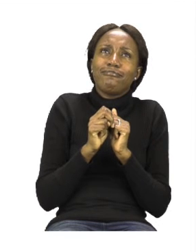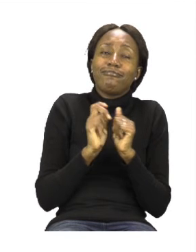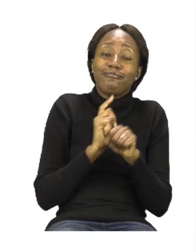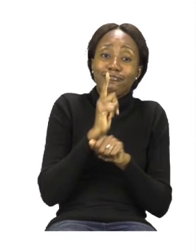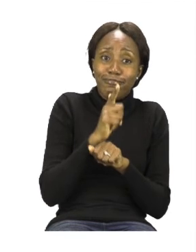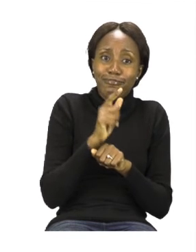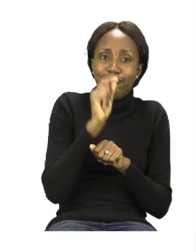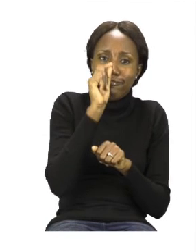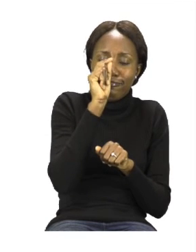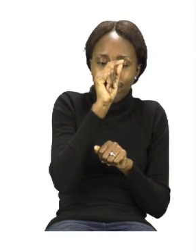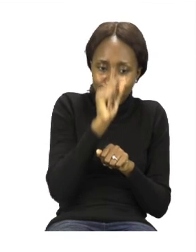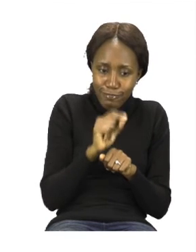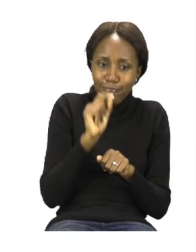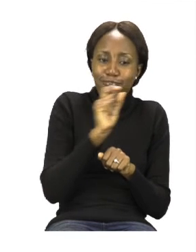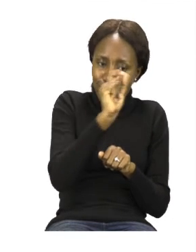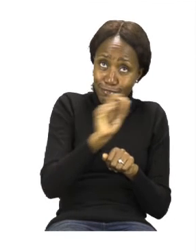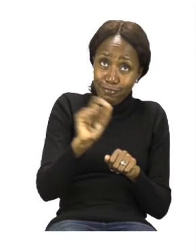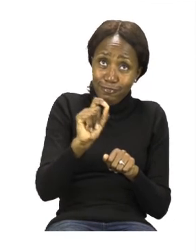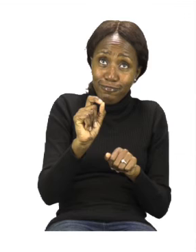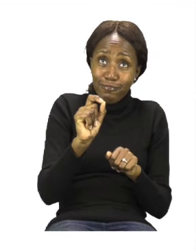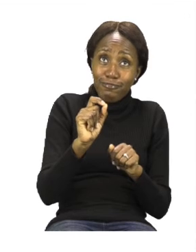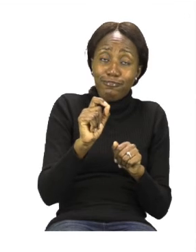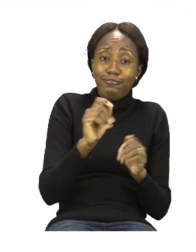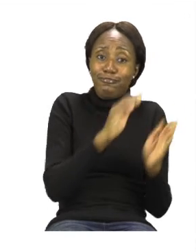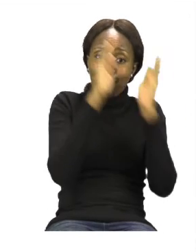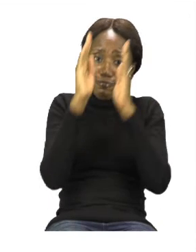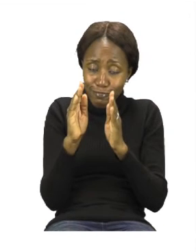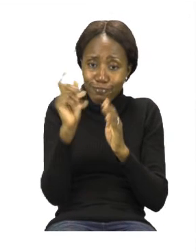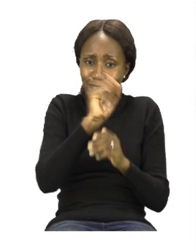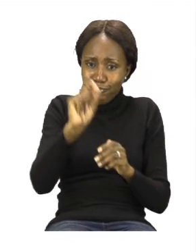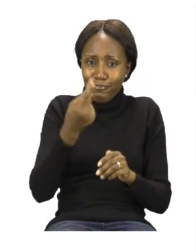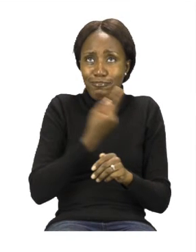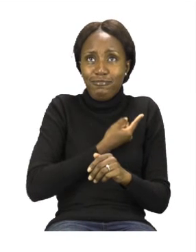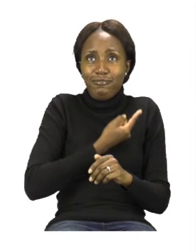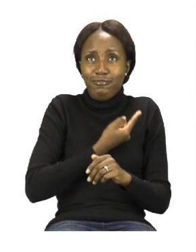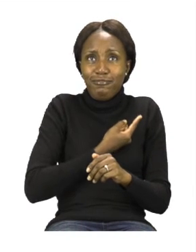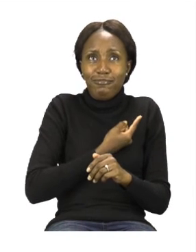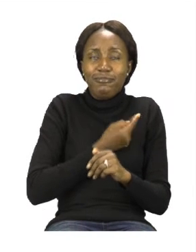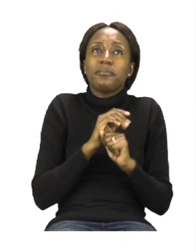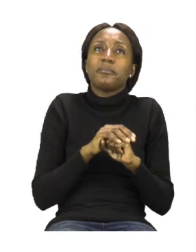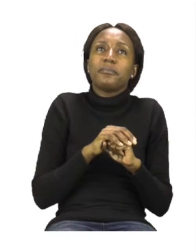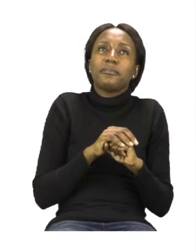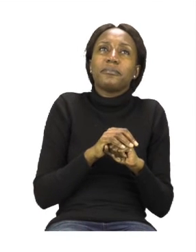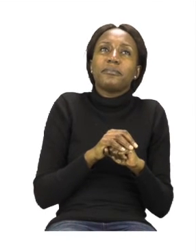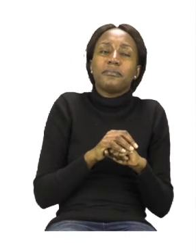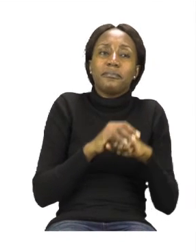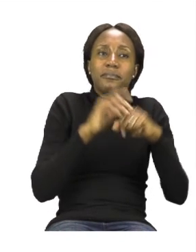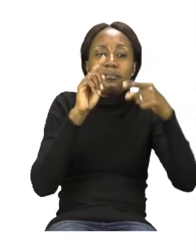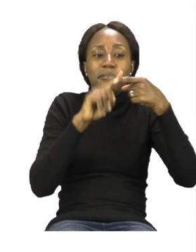the sight words, and after that you're going to write the sight words. Our sight words today